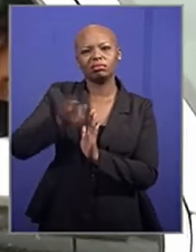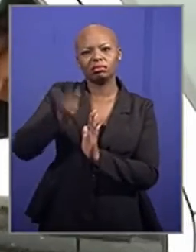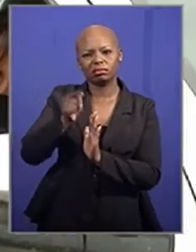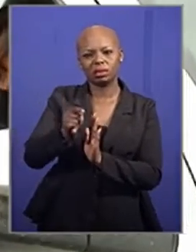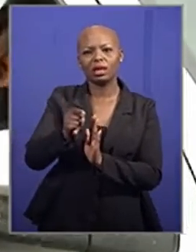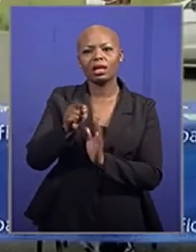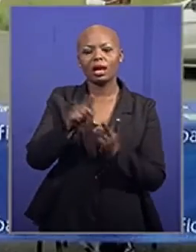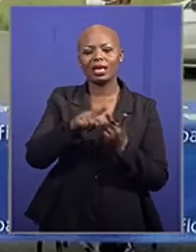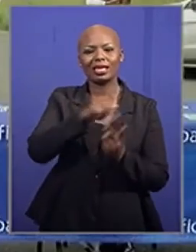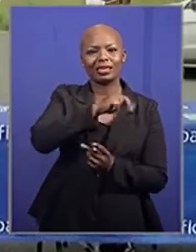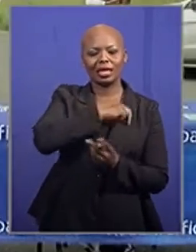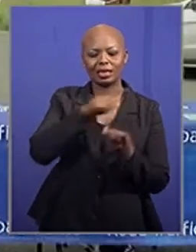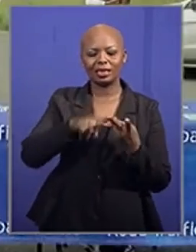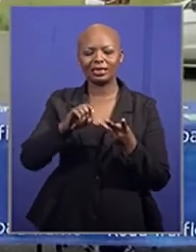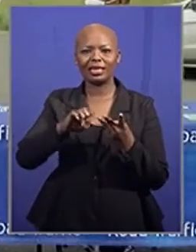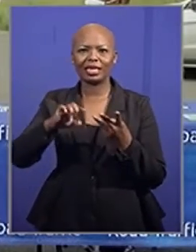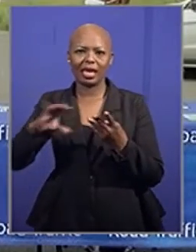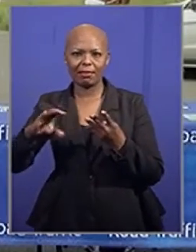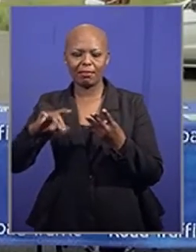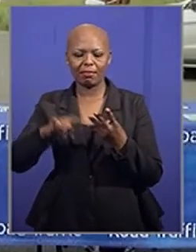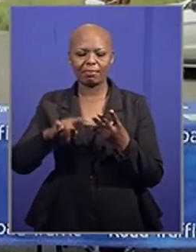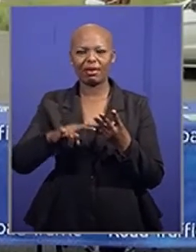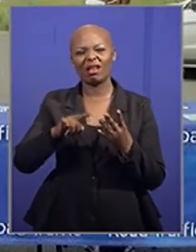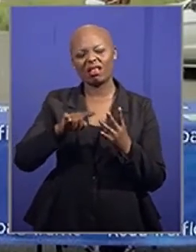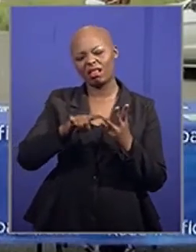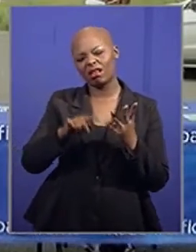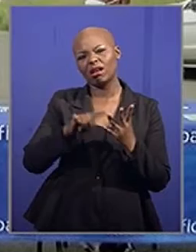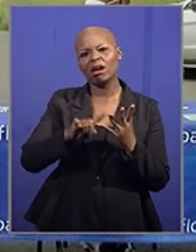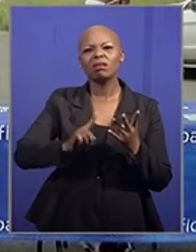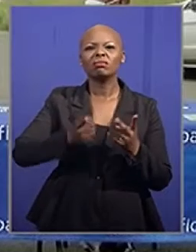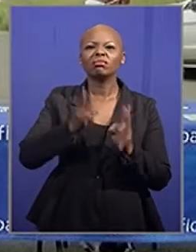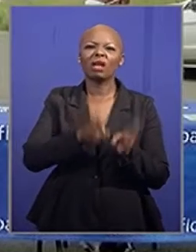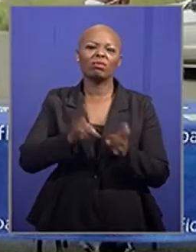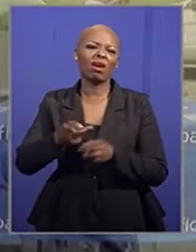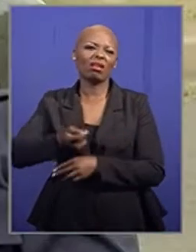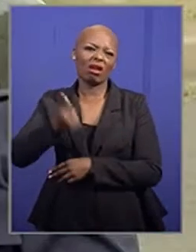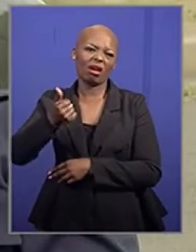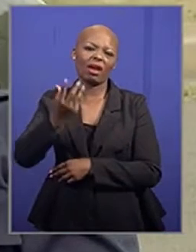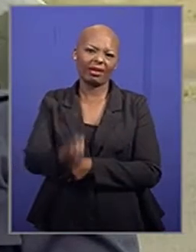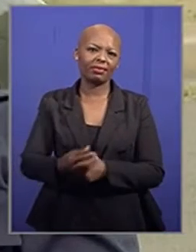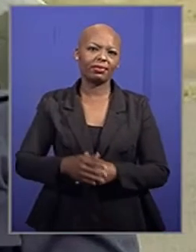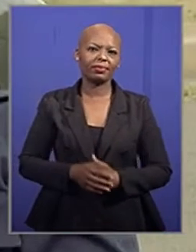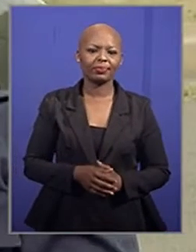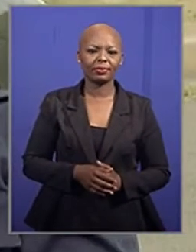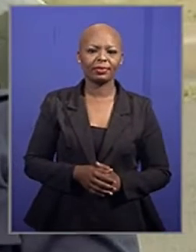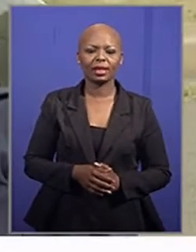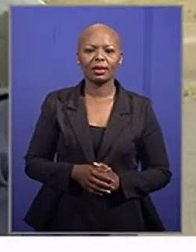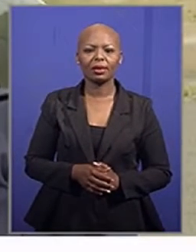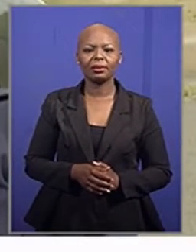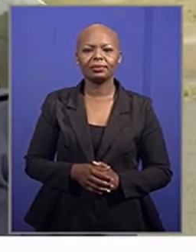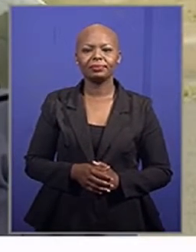fa KwaZulu-Natal le Eastern Cape di bontshitse kwelotlase. A total of